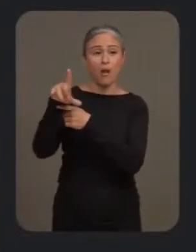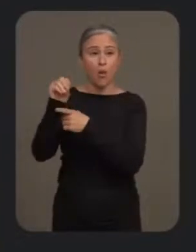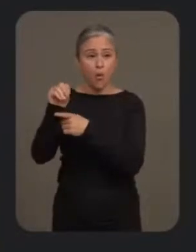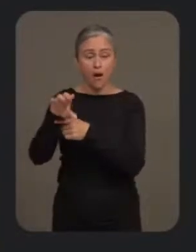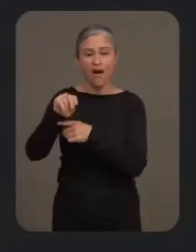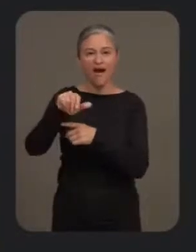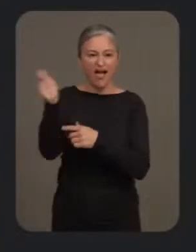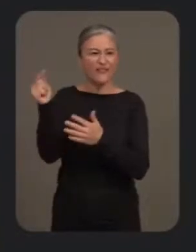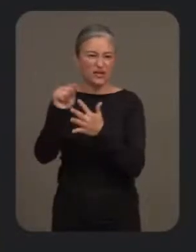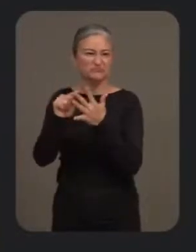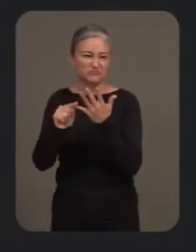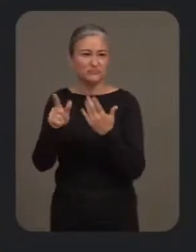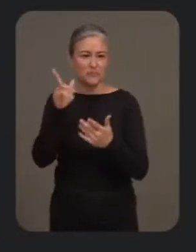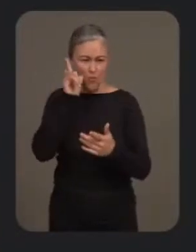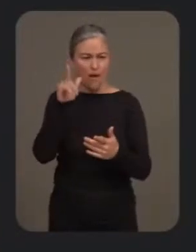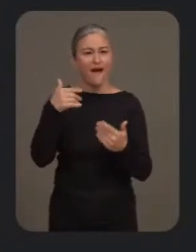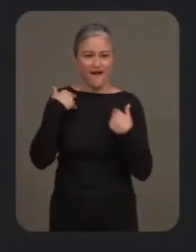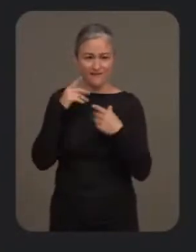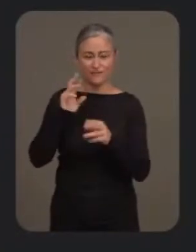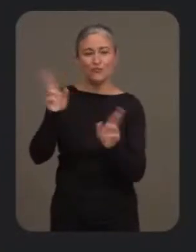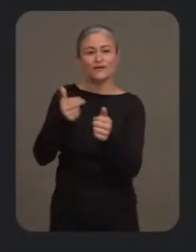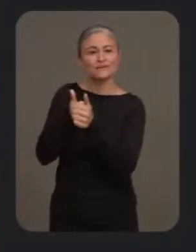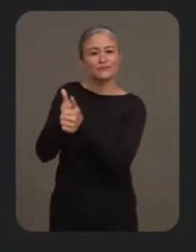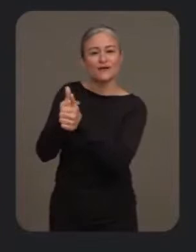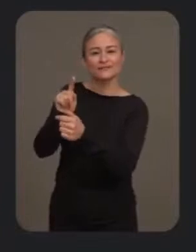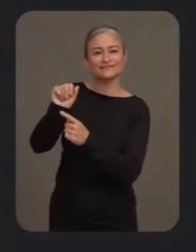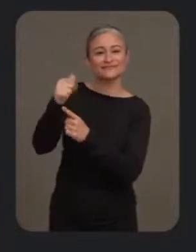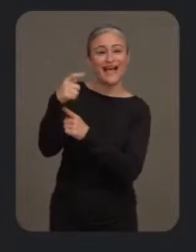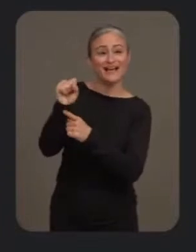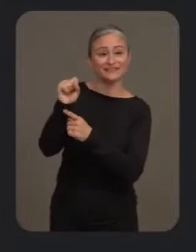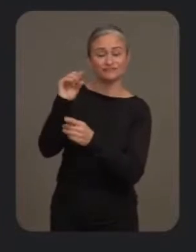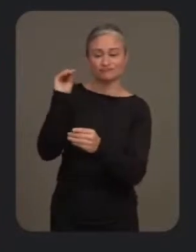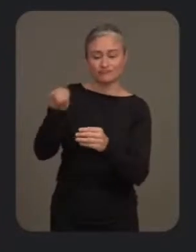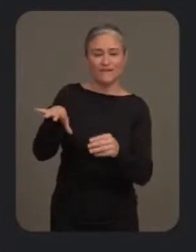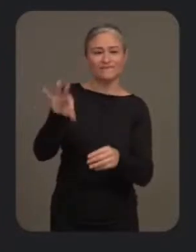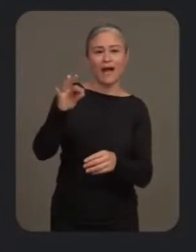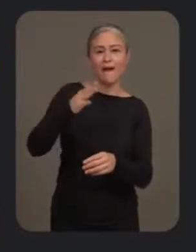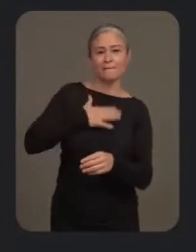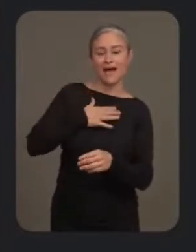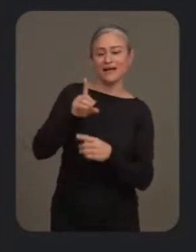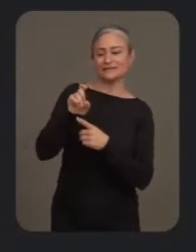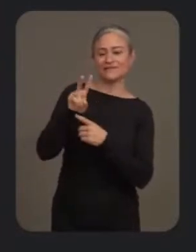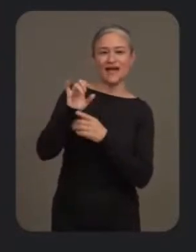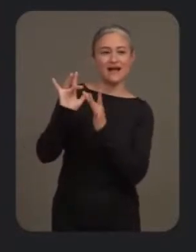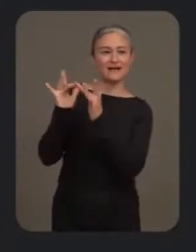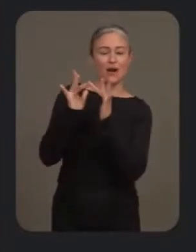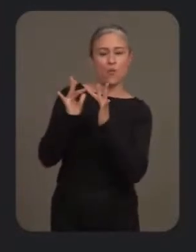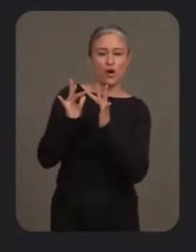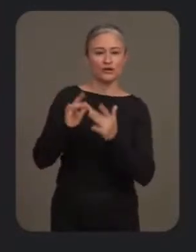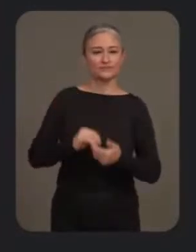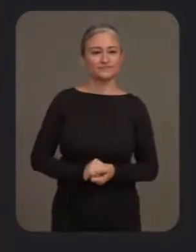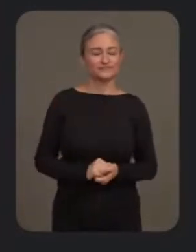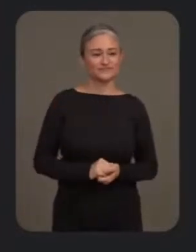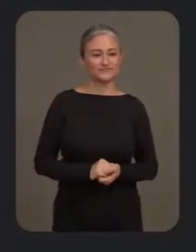and others will have tracker tags that work with the Find My Device network as well.